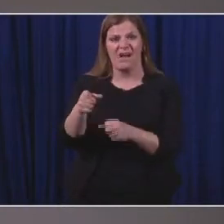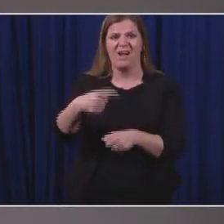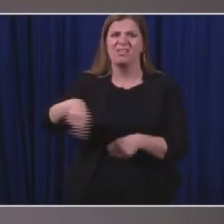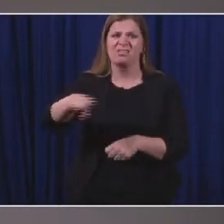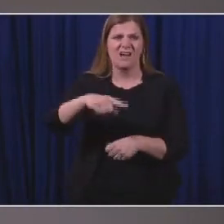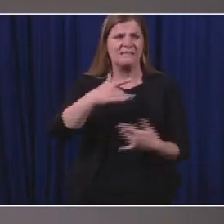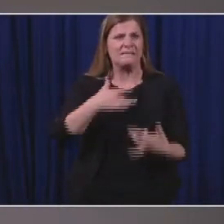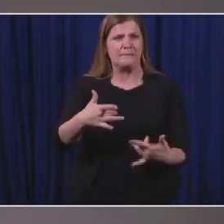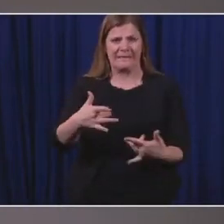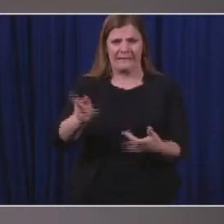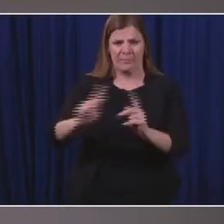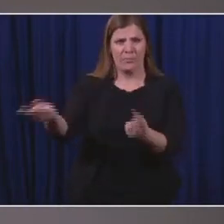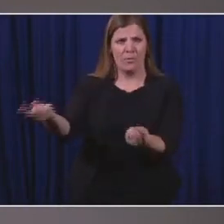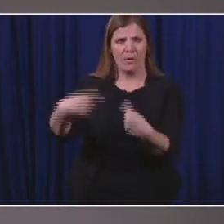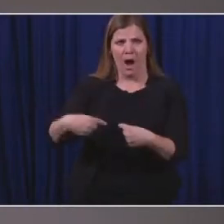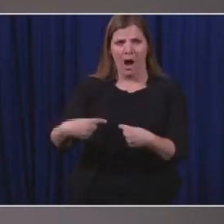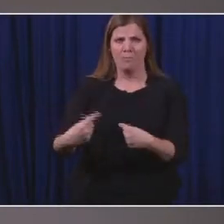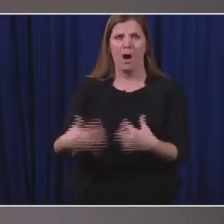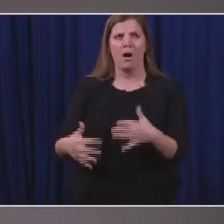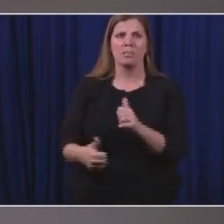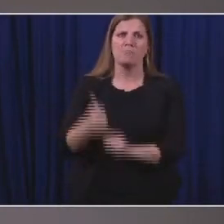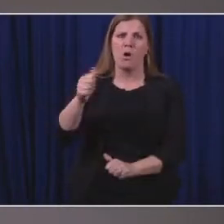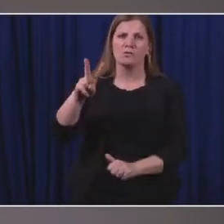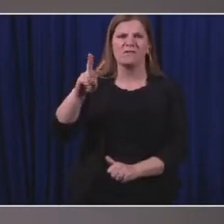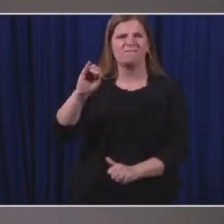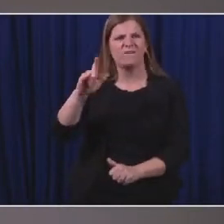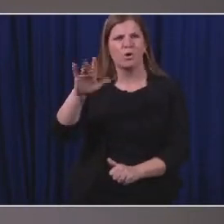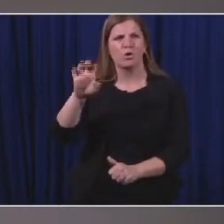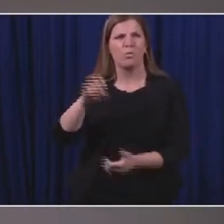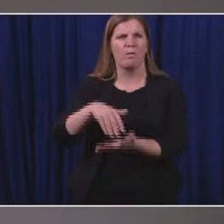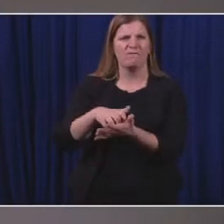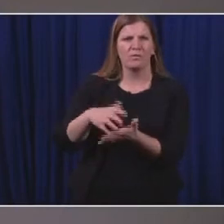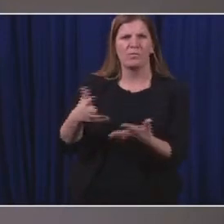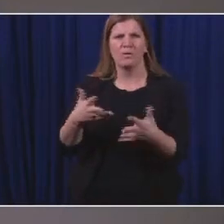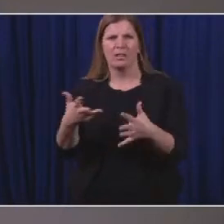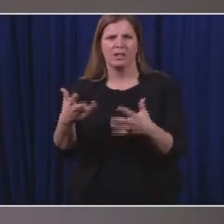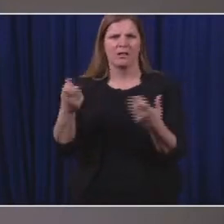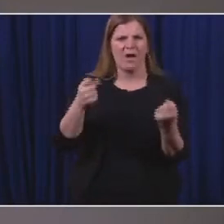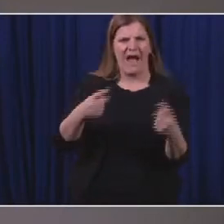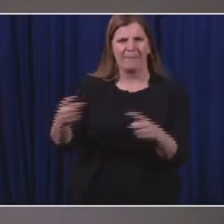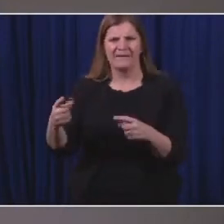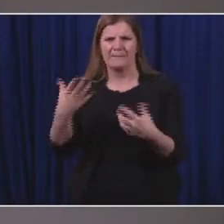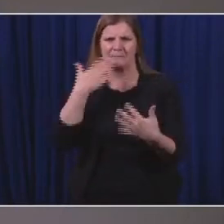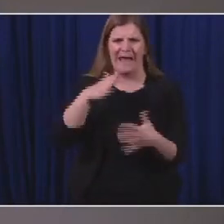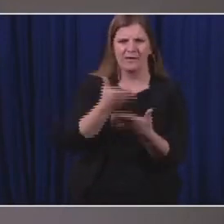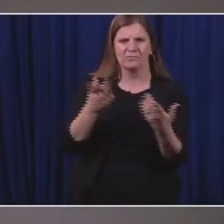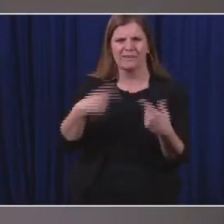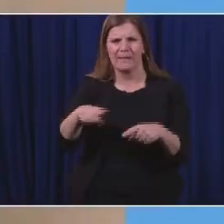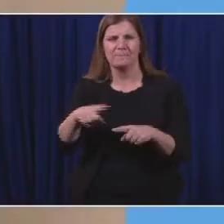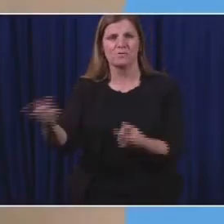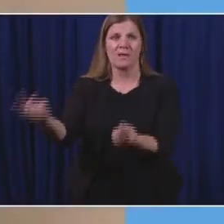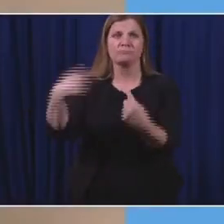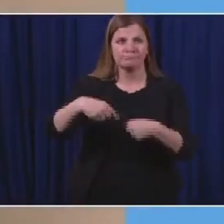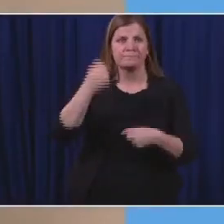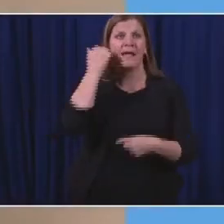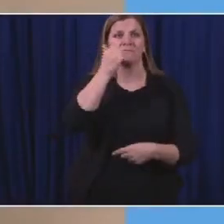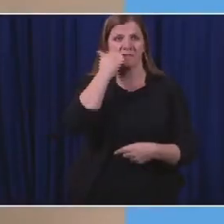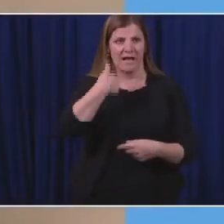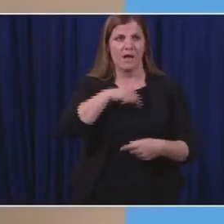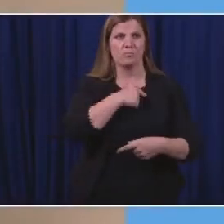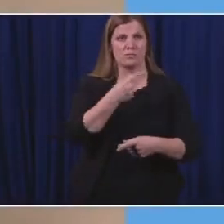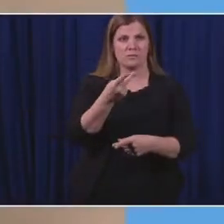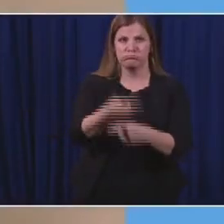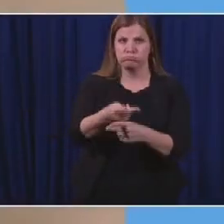our population. Some of the sickest people come to us. And daily, I get to take care